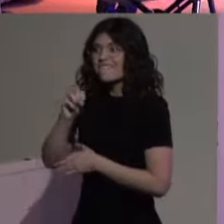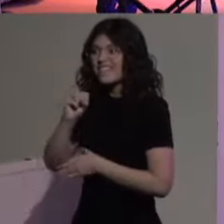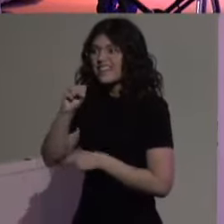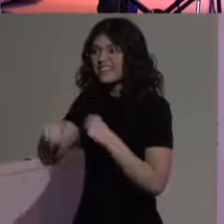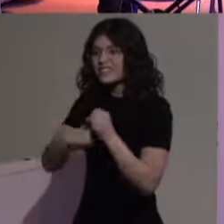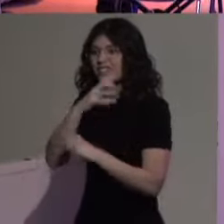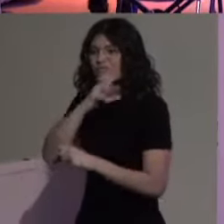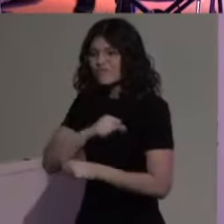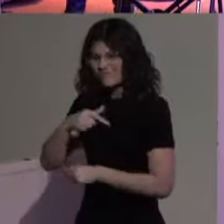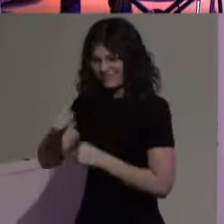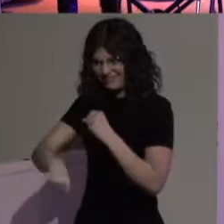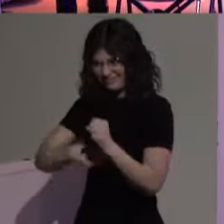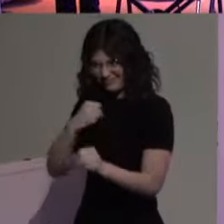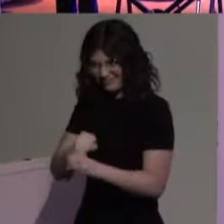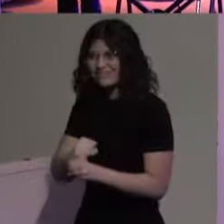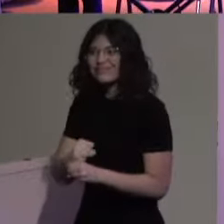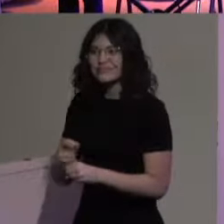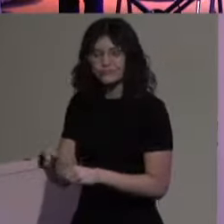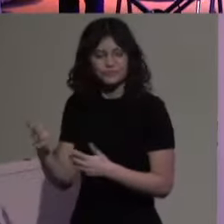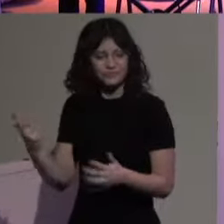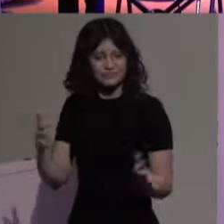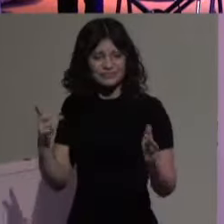year.